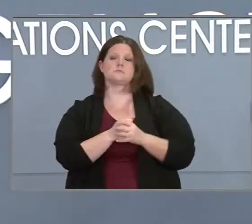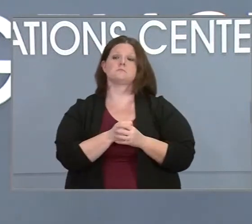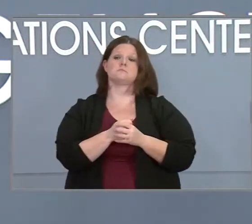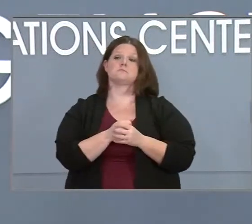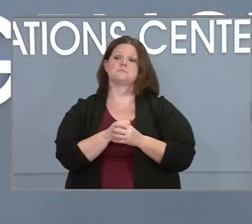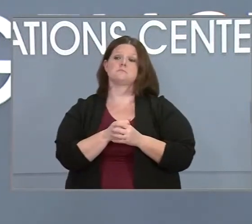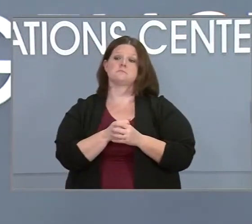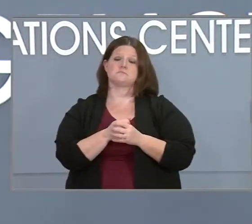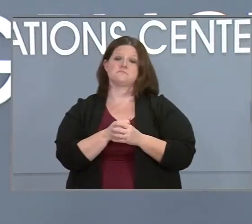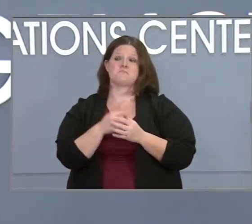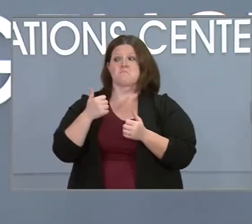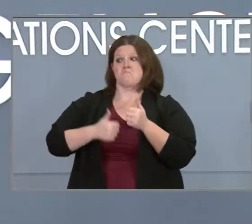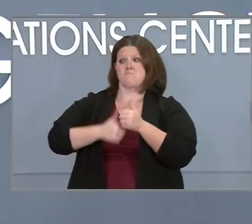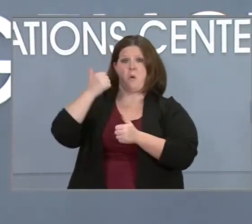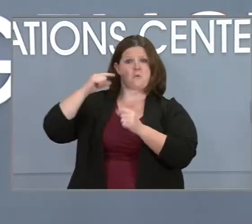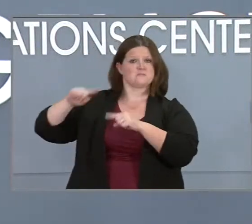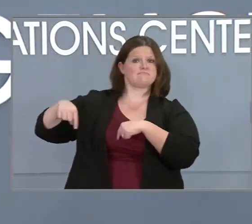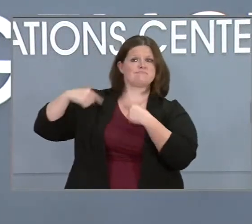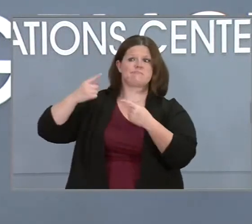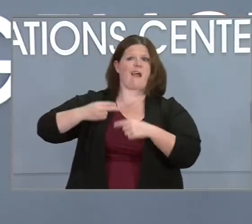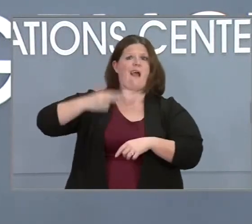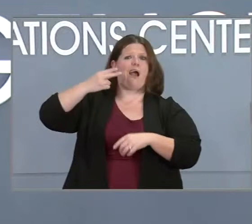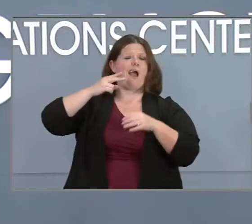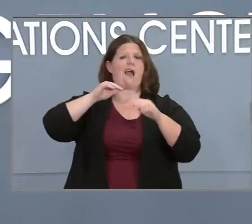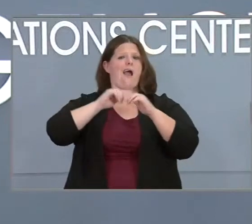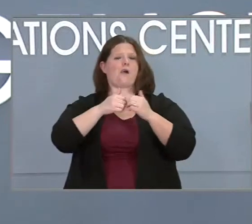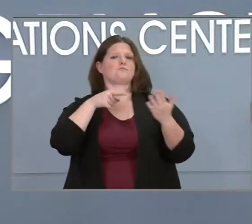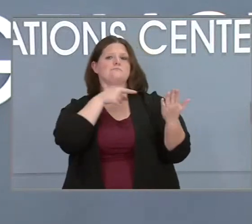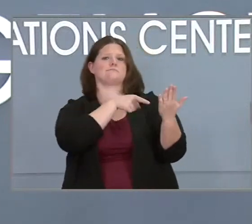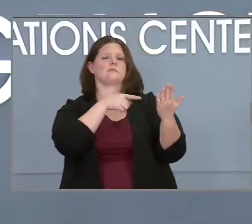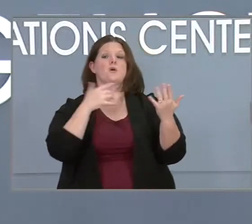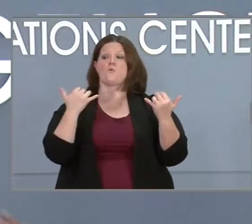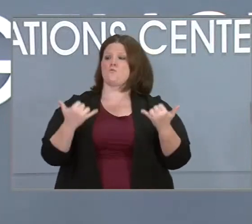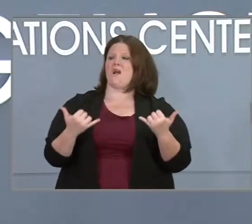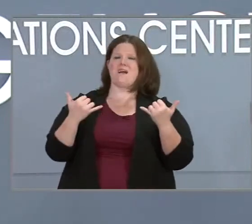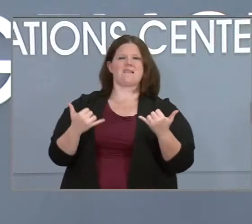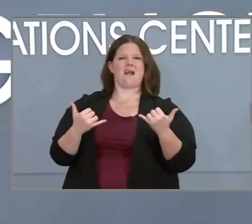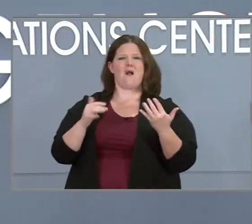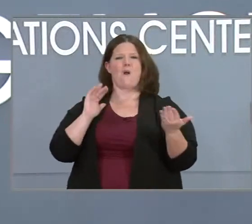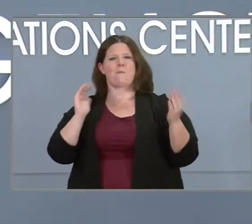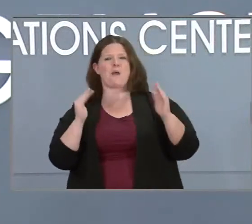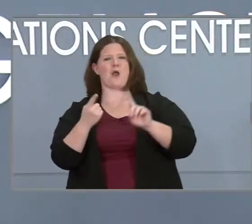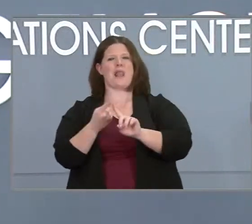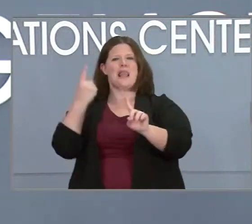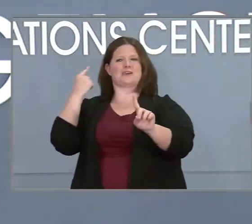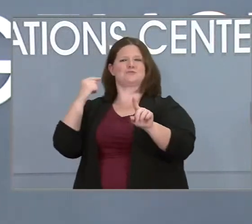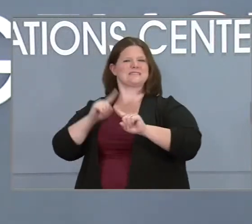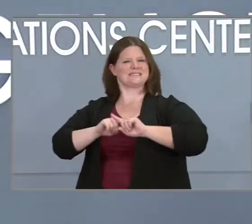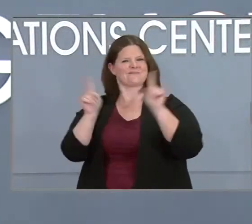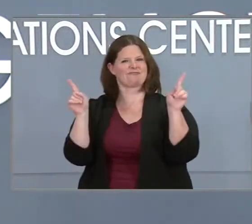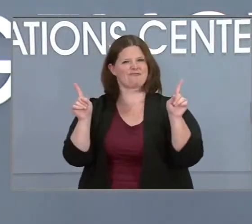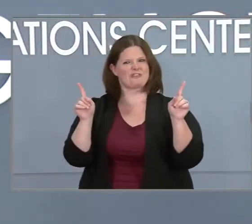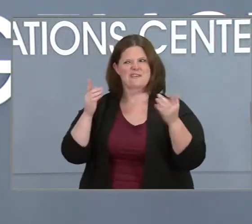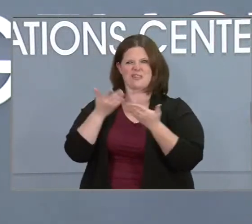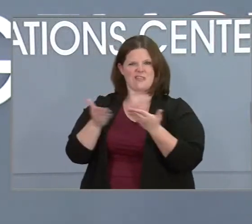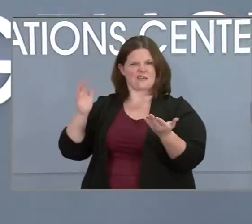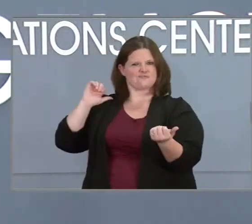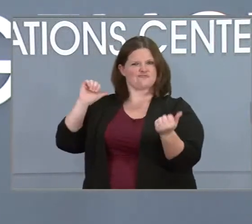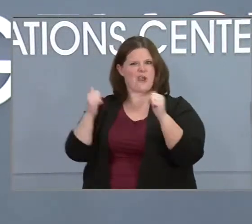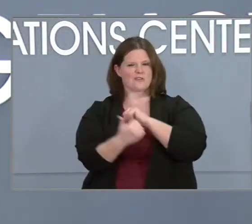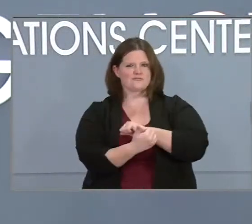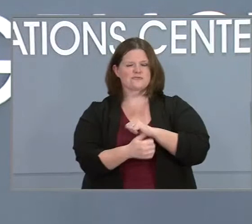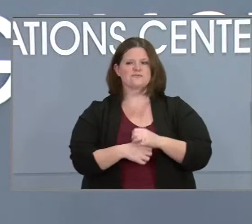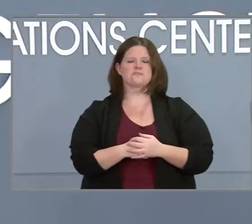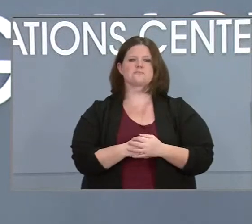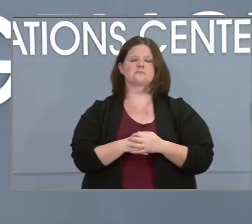highest amount of testing that we've done. I think it is why we're at a different moment in this pandemic than we were even a year ago. Our ability to do an